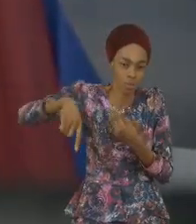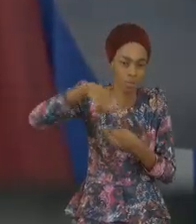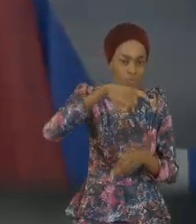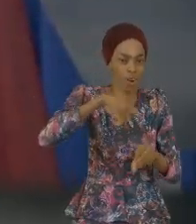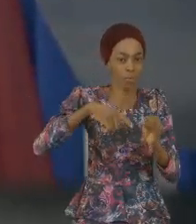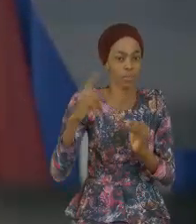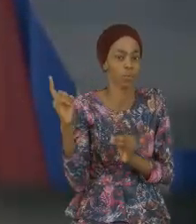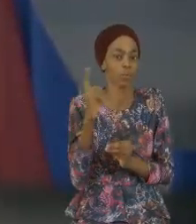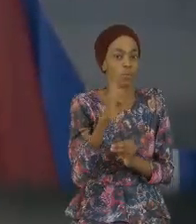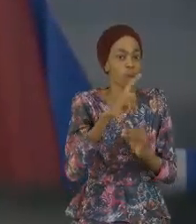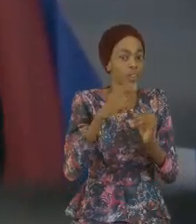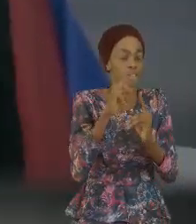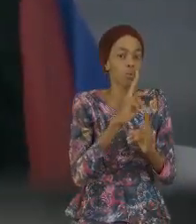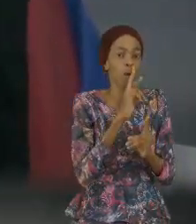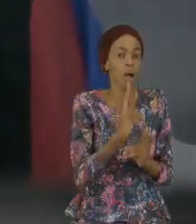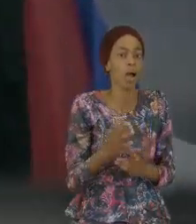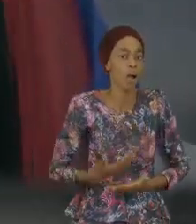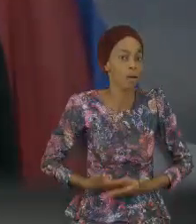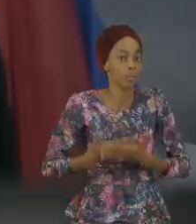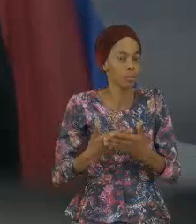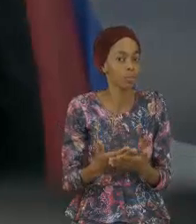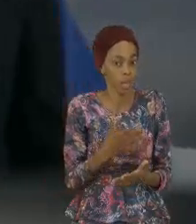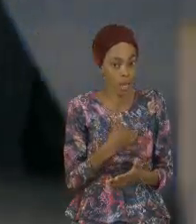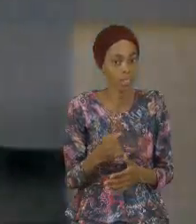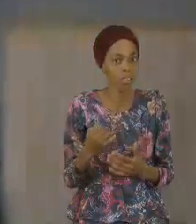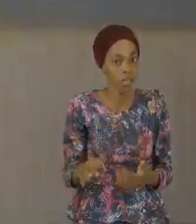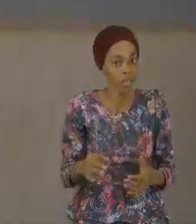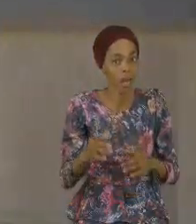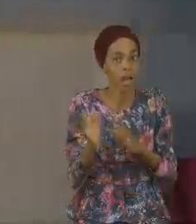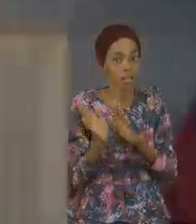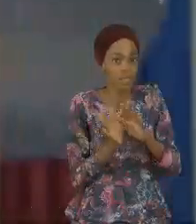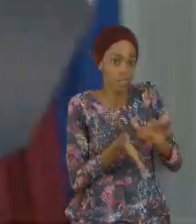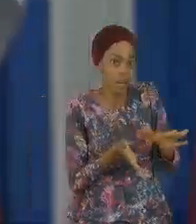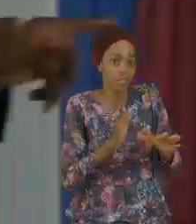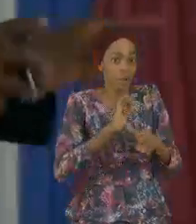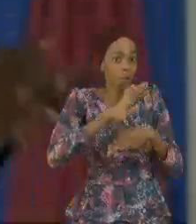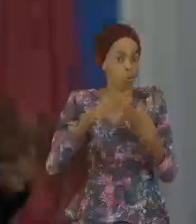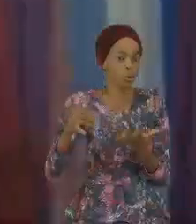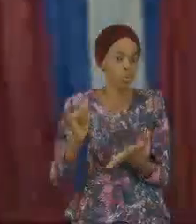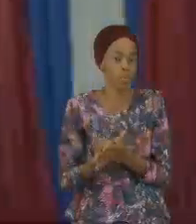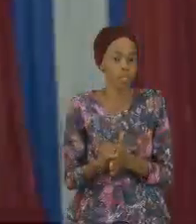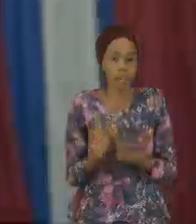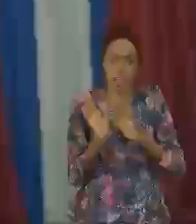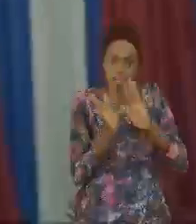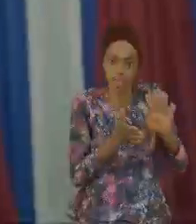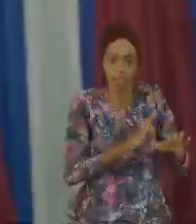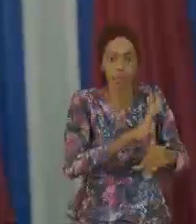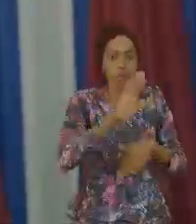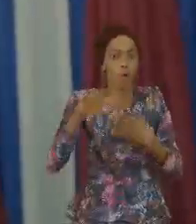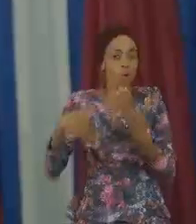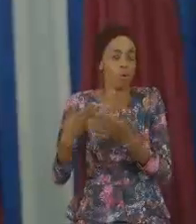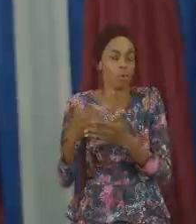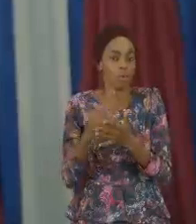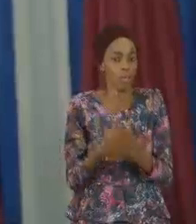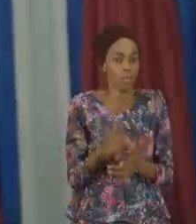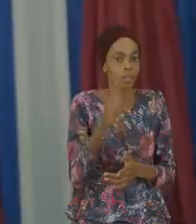I was born? And yet, in spite of that all, in spite of all of that, you'll